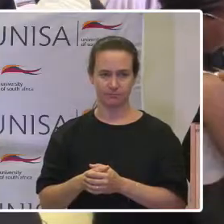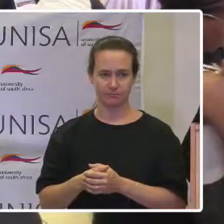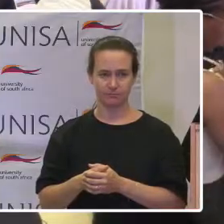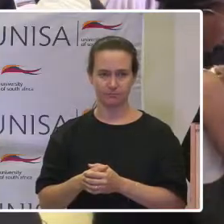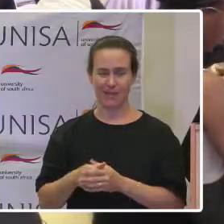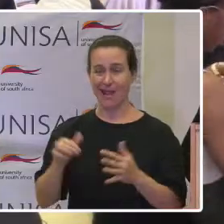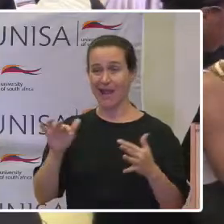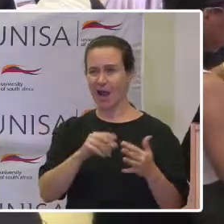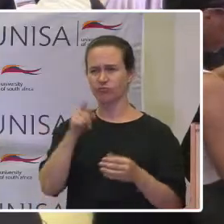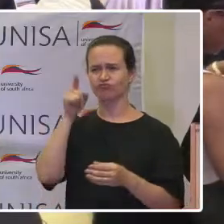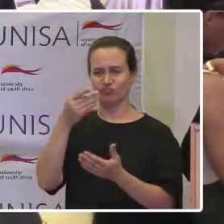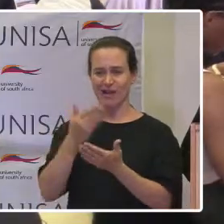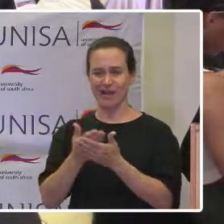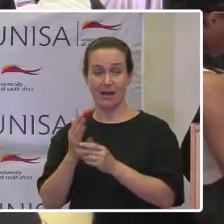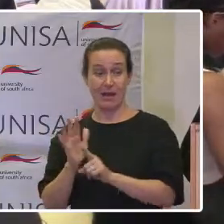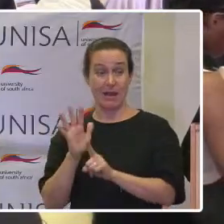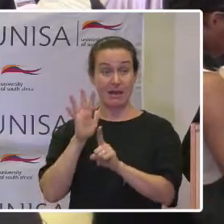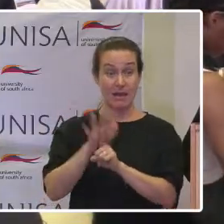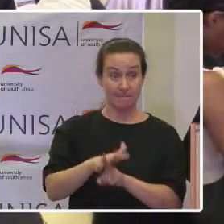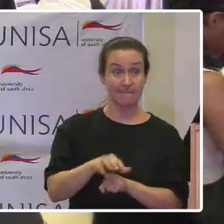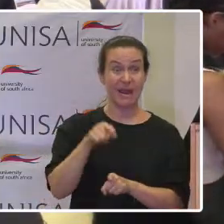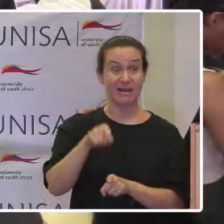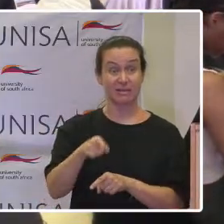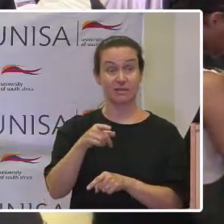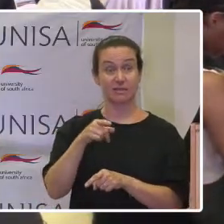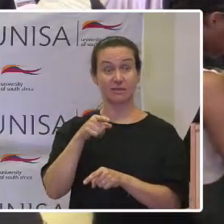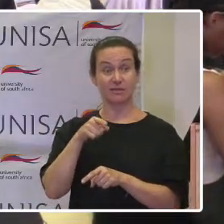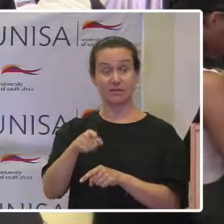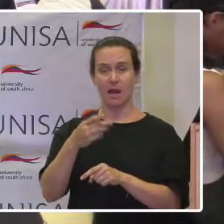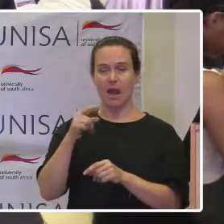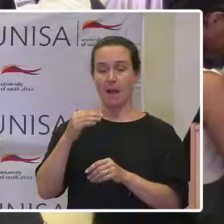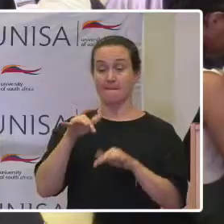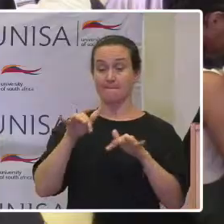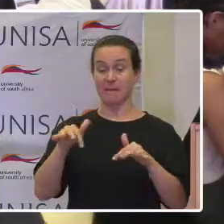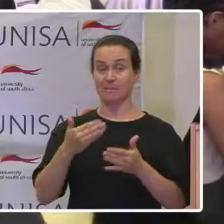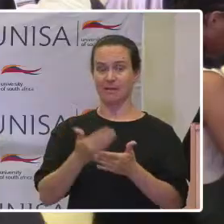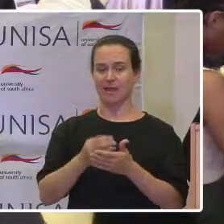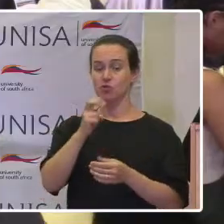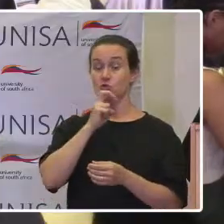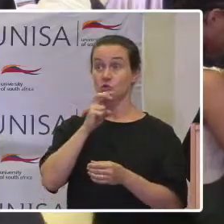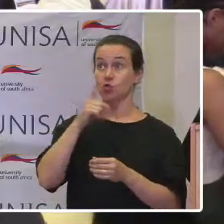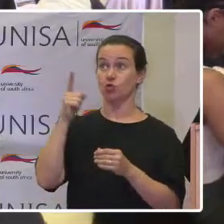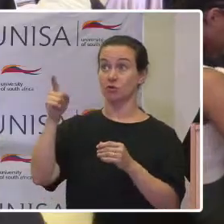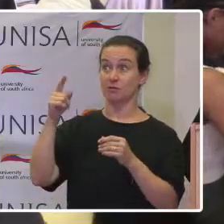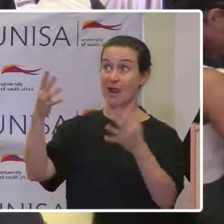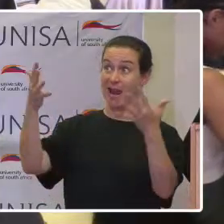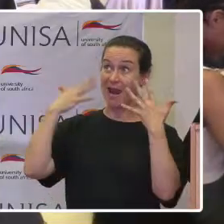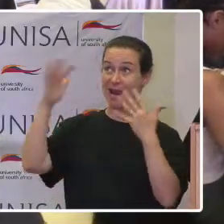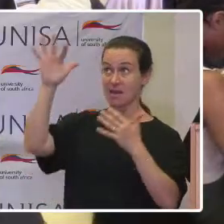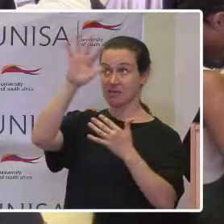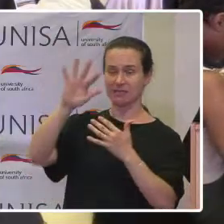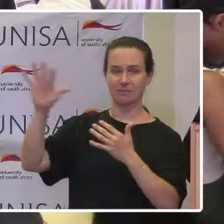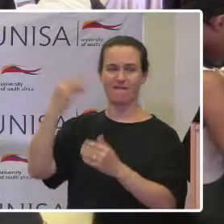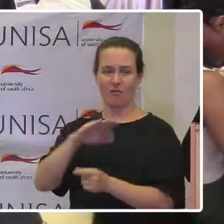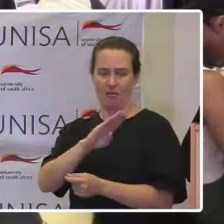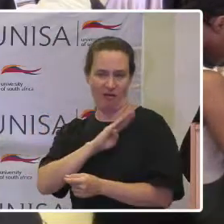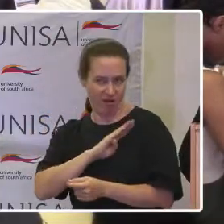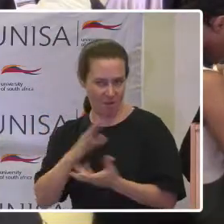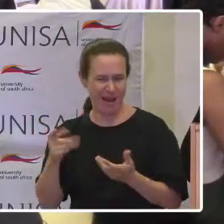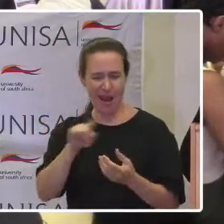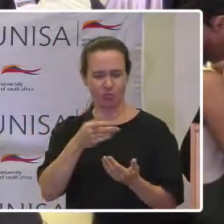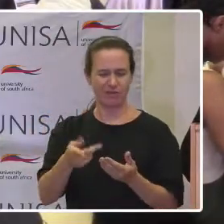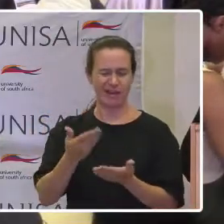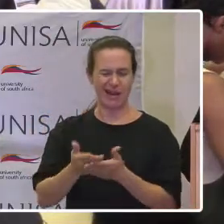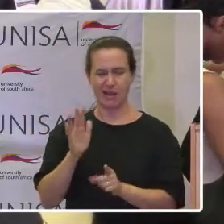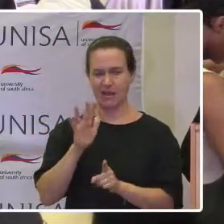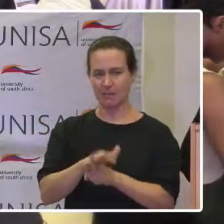in practical terms, the militarization of outer space affect South Africa? And what is the National